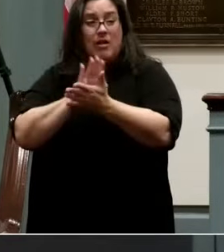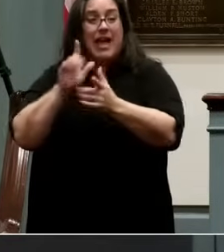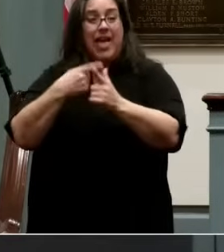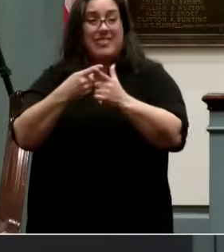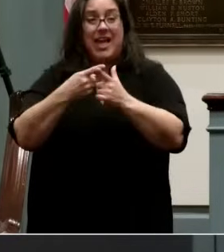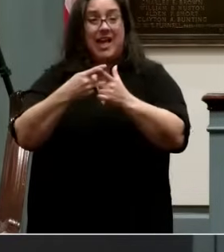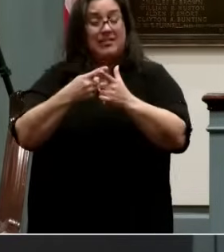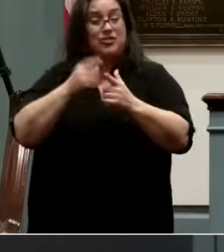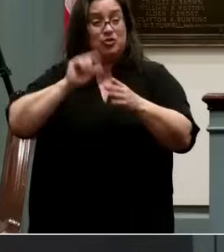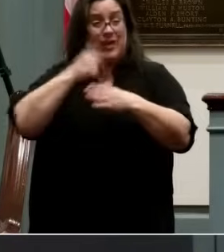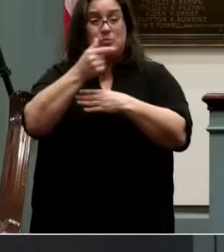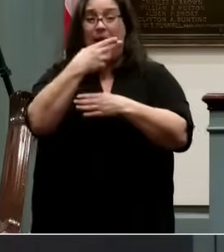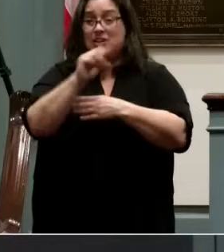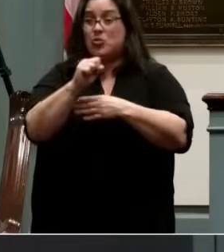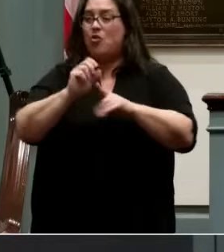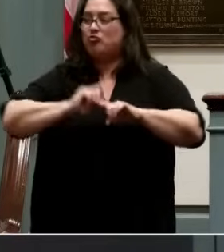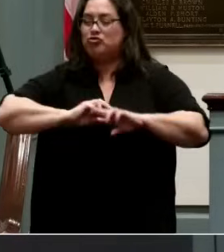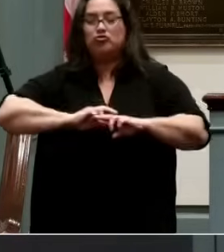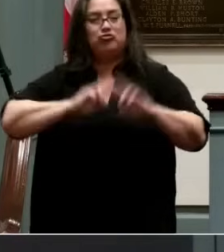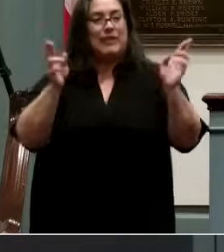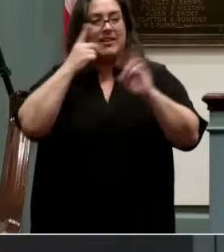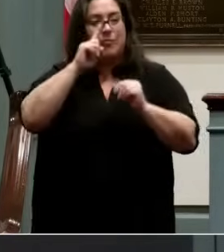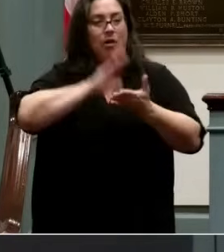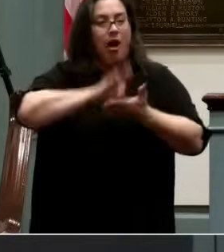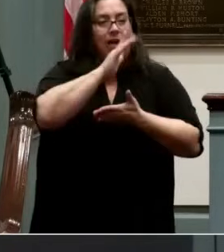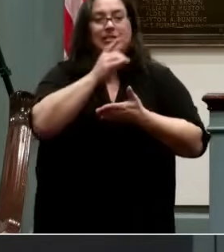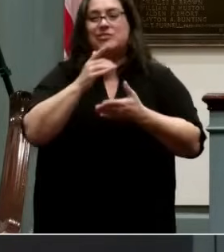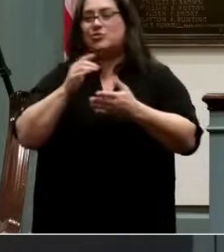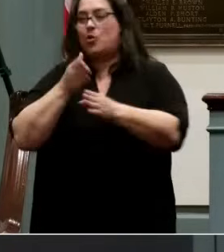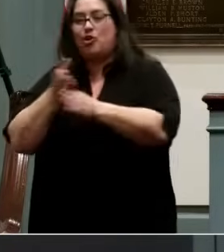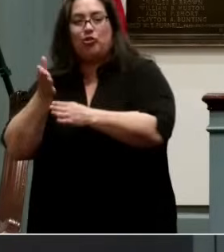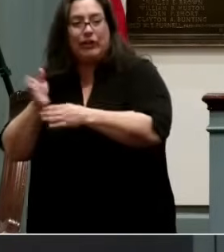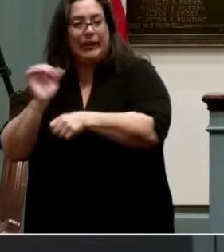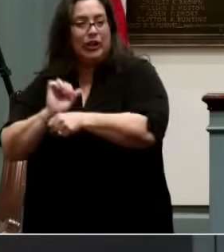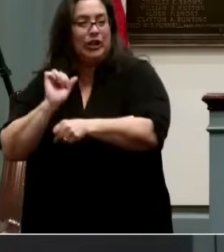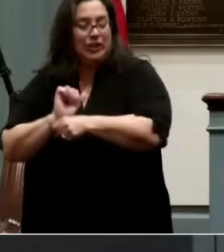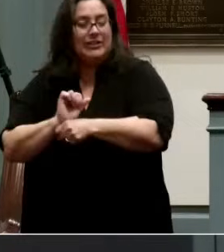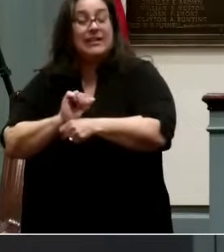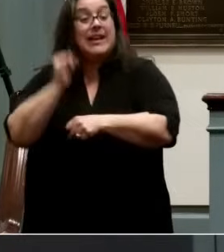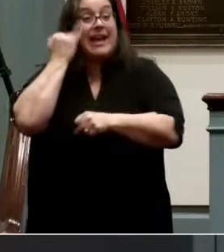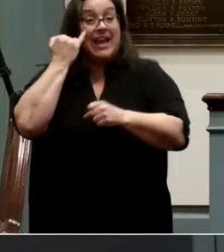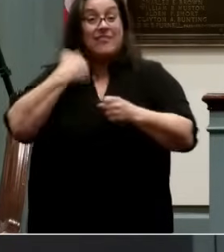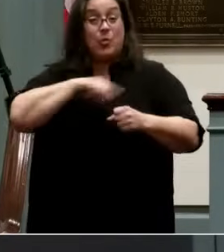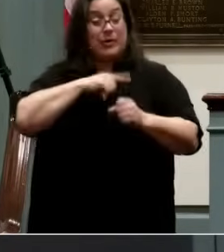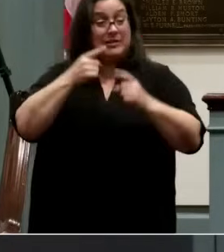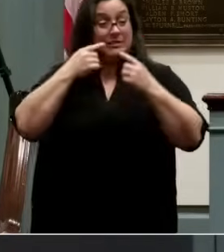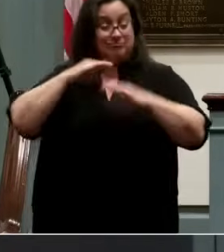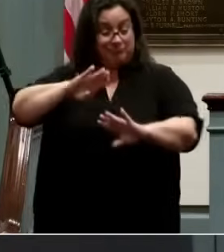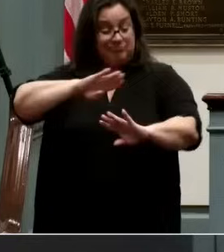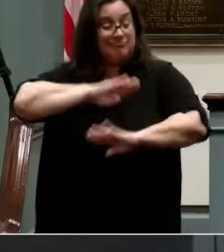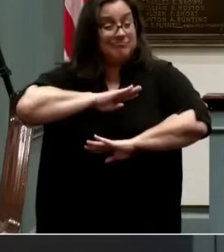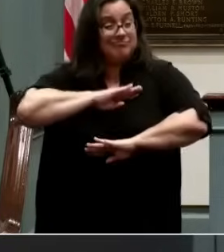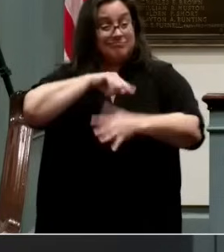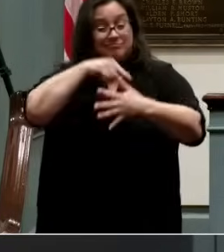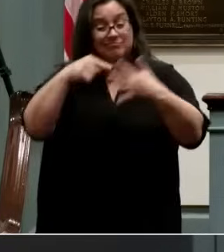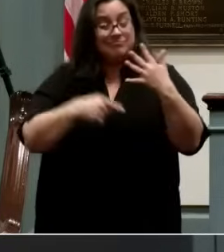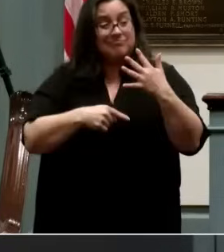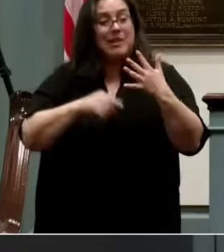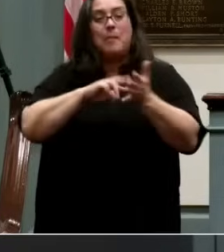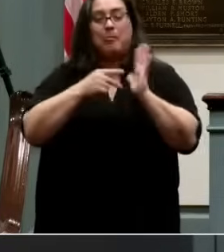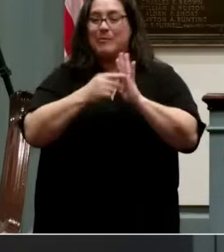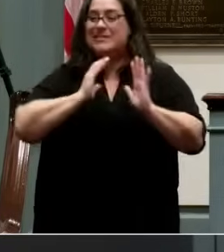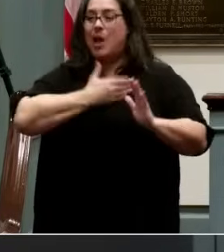for a career. If we meet those targets, our students will be better off in the long run, and our state will